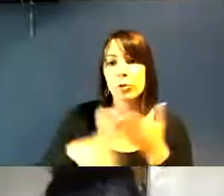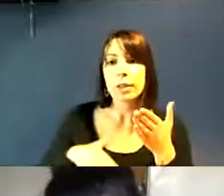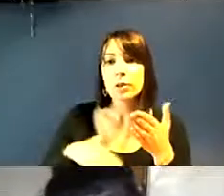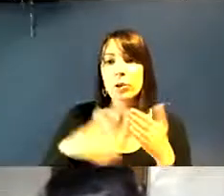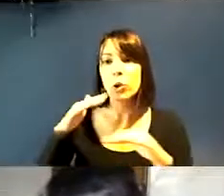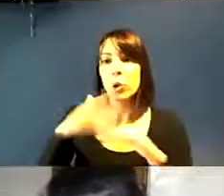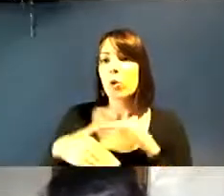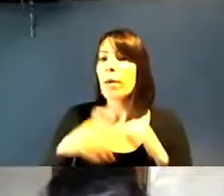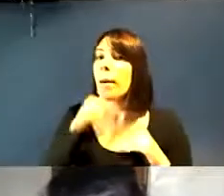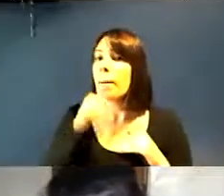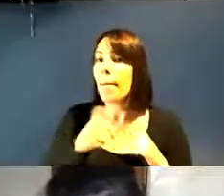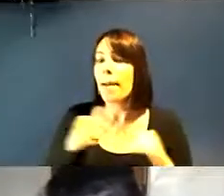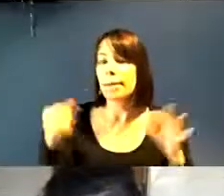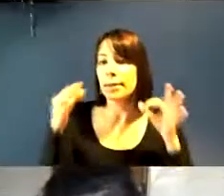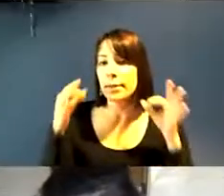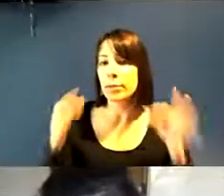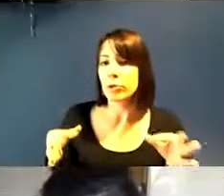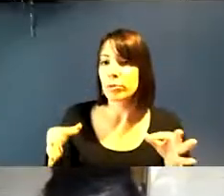of decision-making.